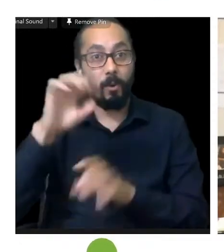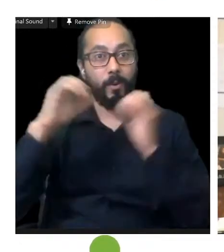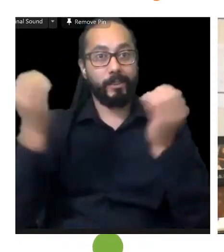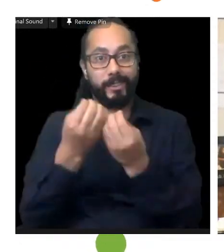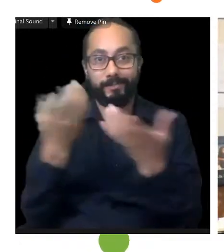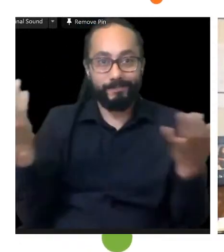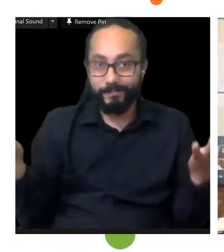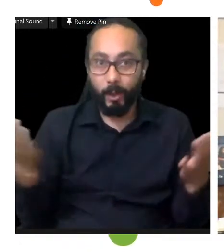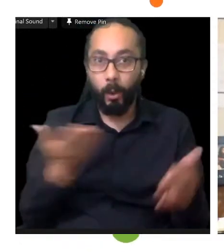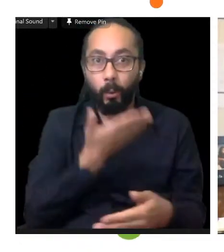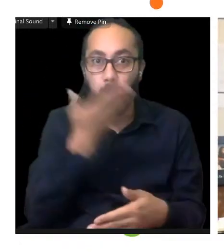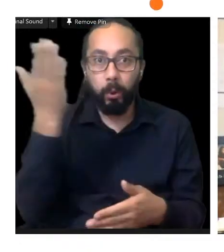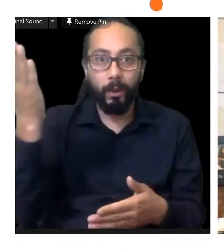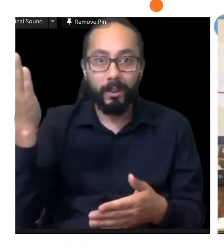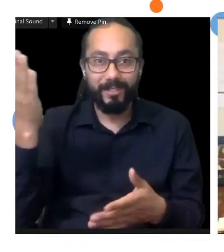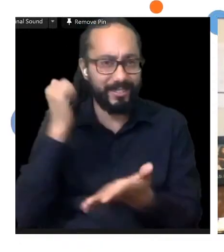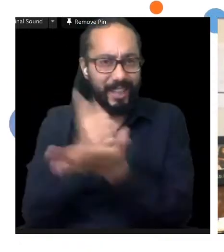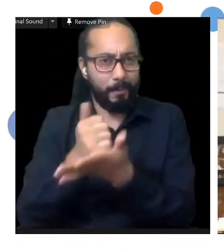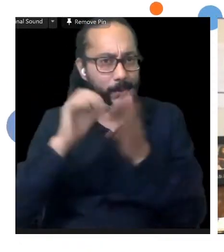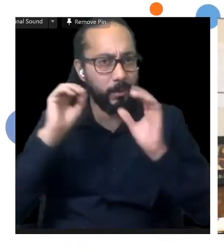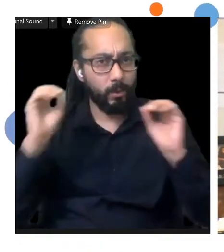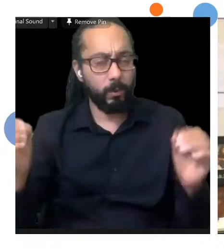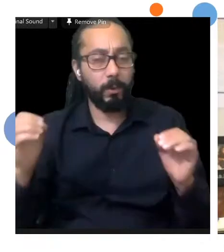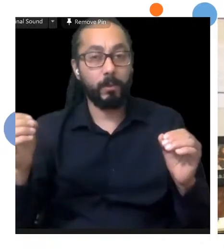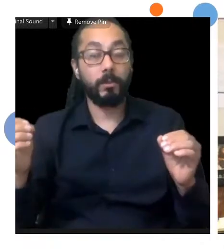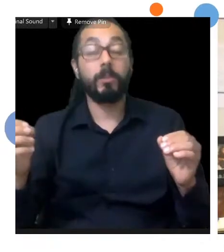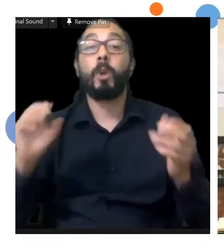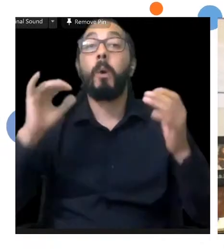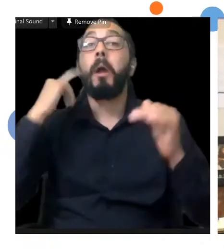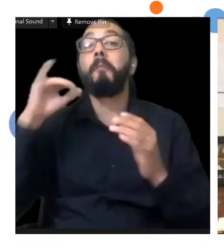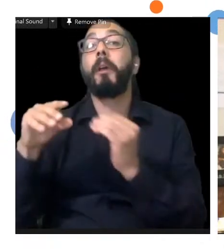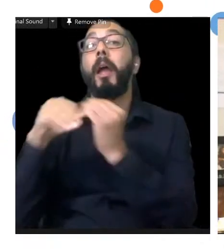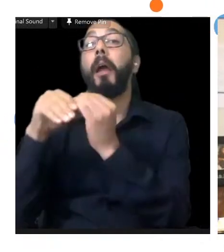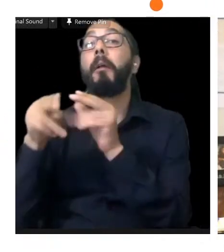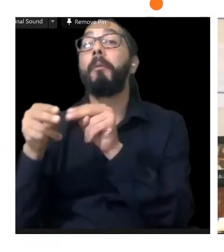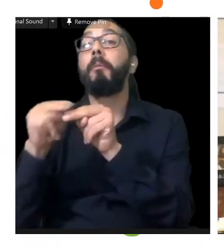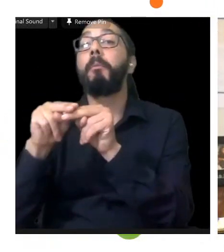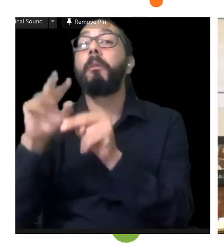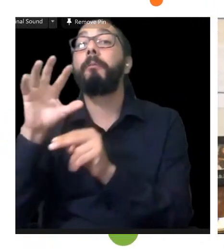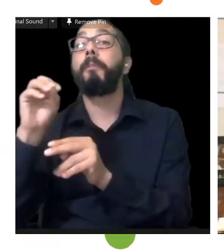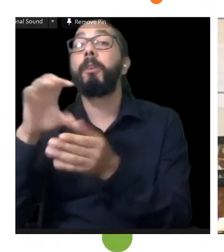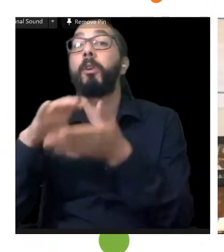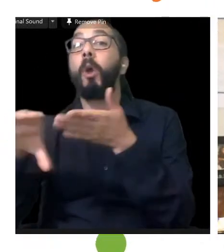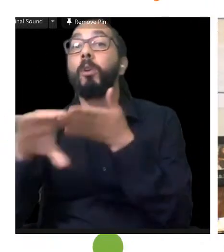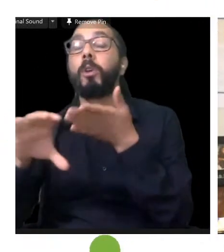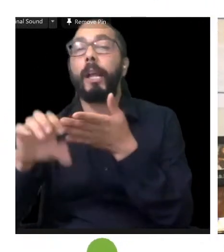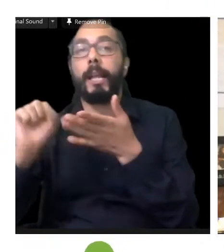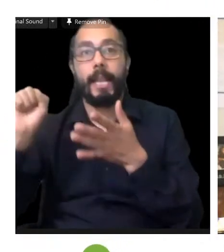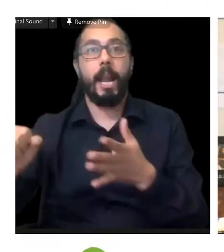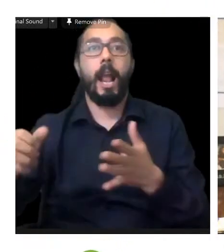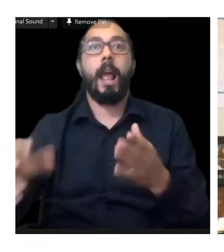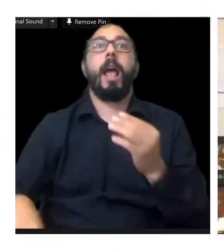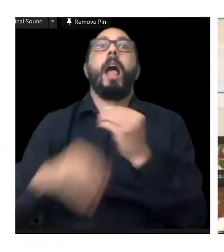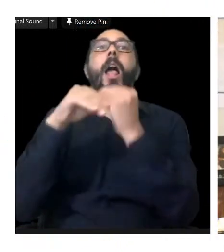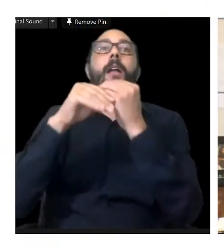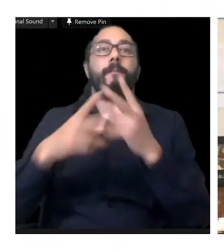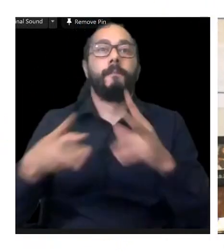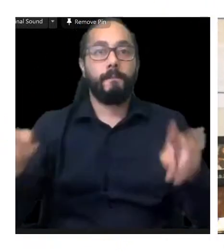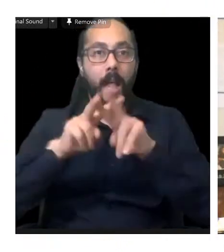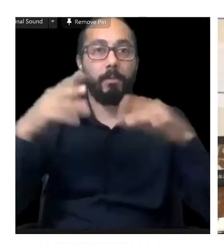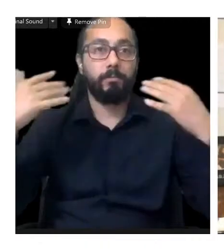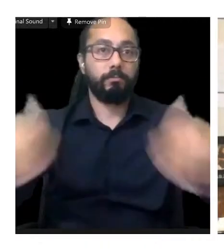adding $50 to your donation this year such that we can get to next year could be very value added. And the beautiful thing about our